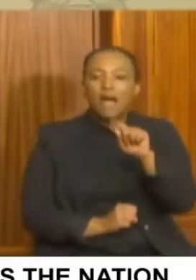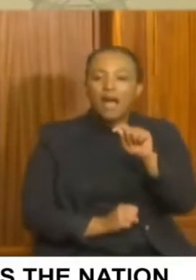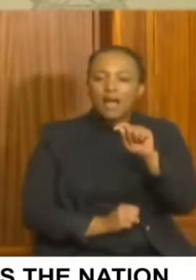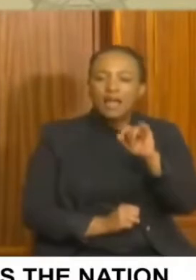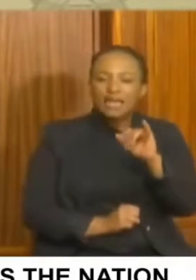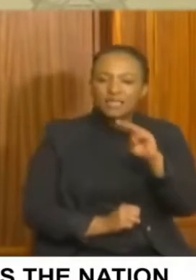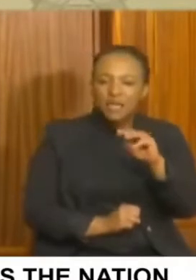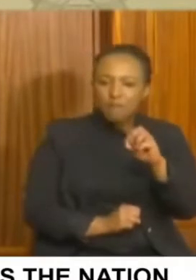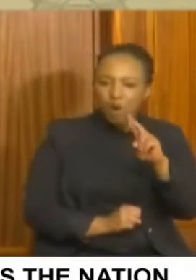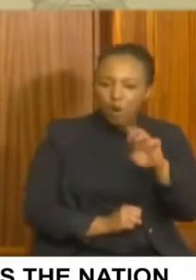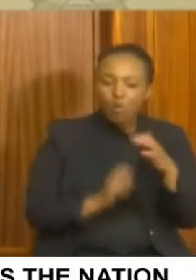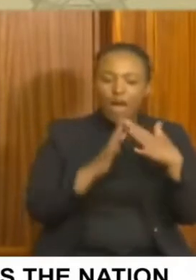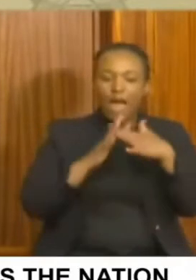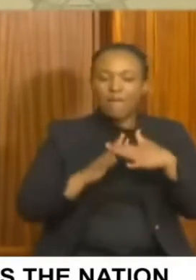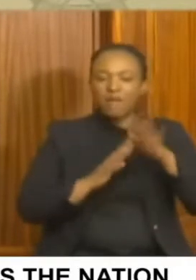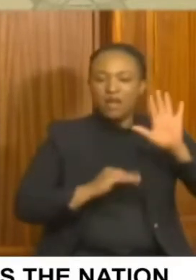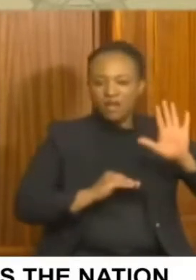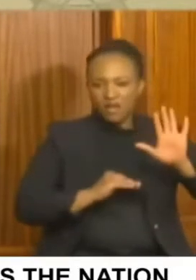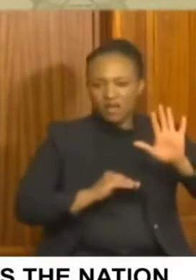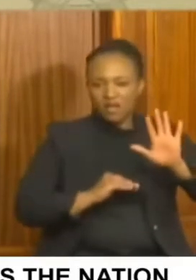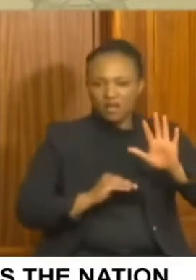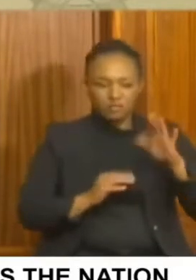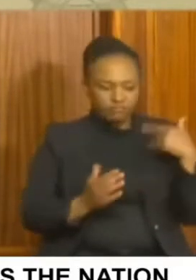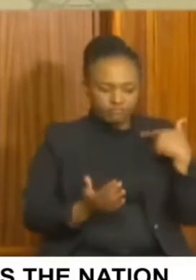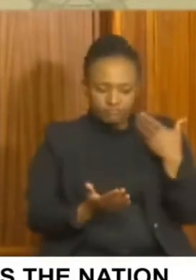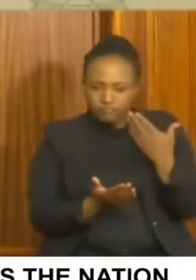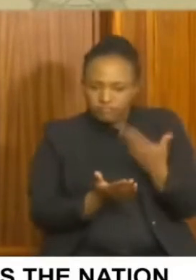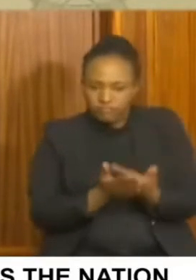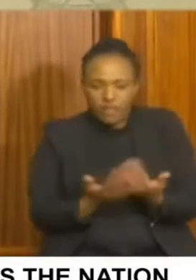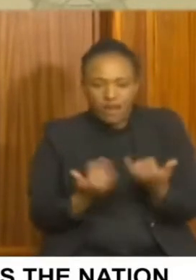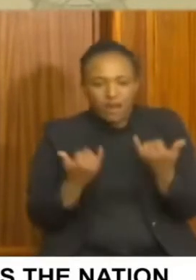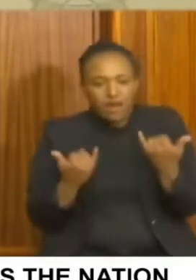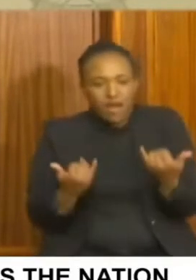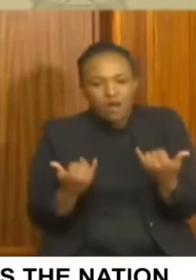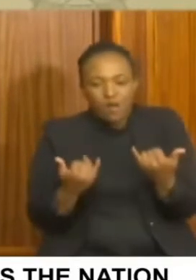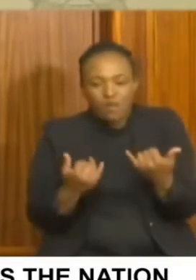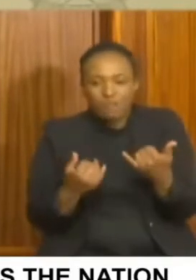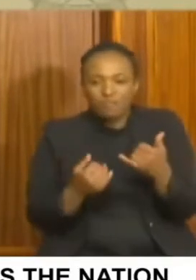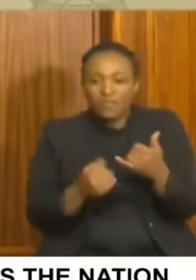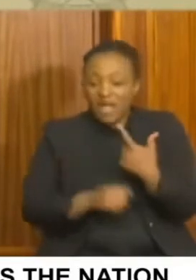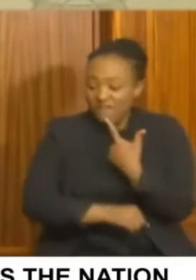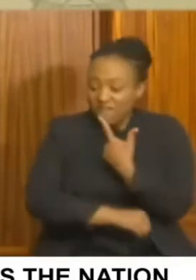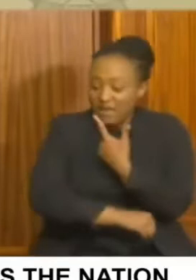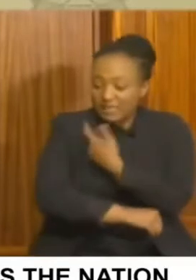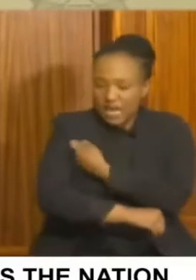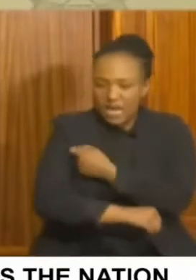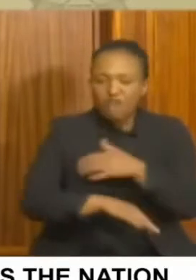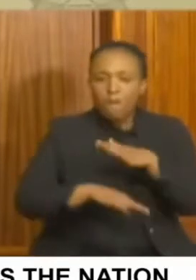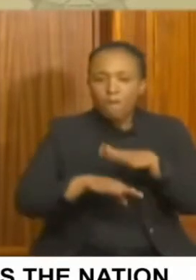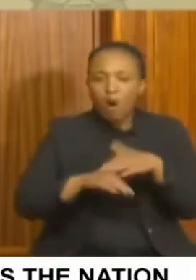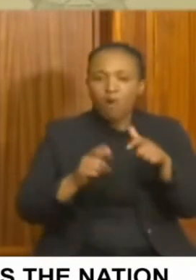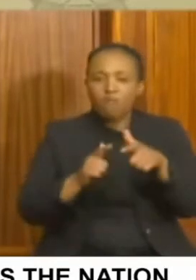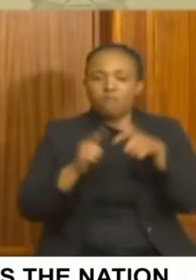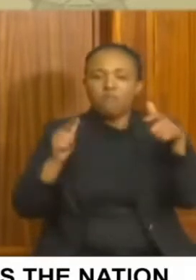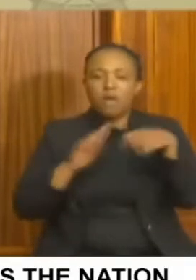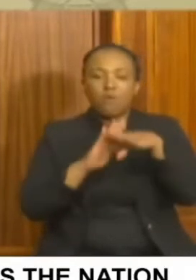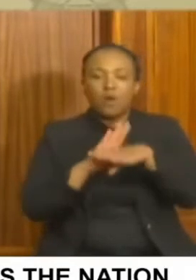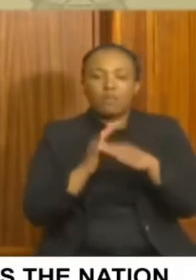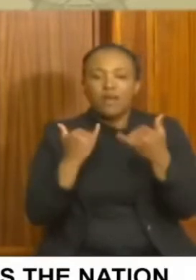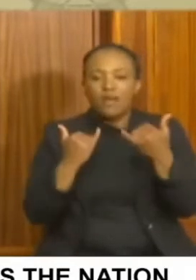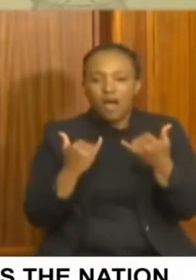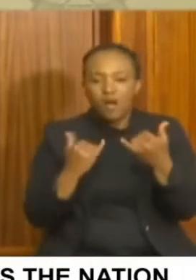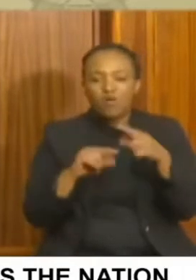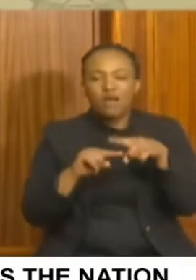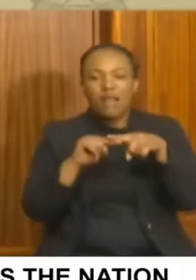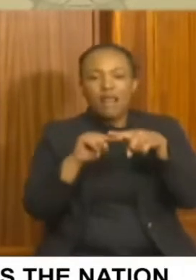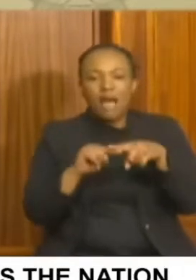States. Until now, our mass vaccination program has therefore had to rely